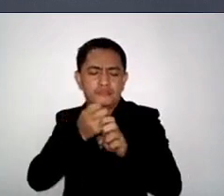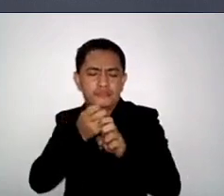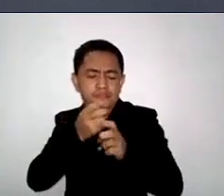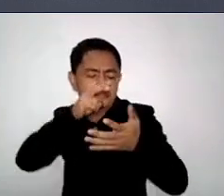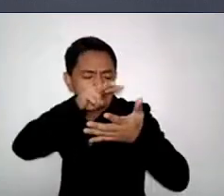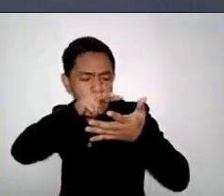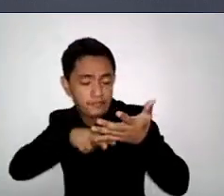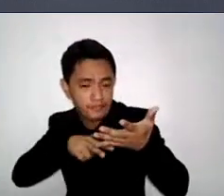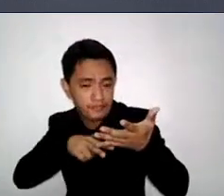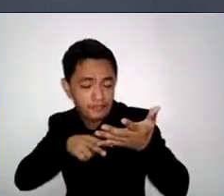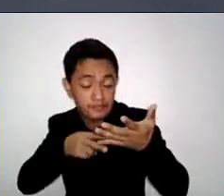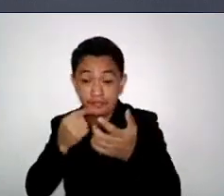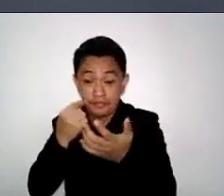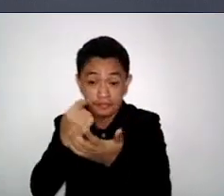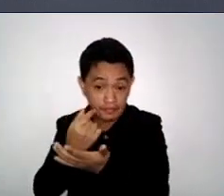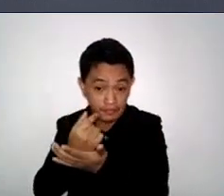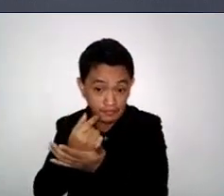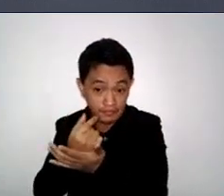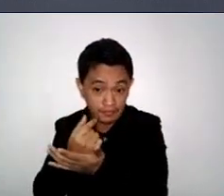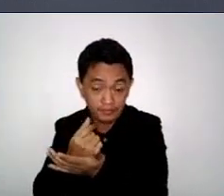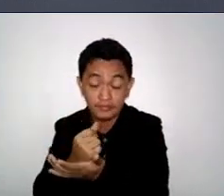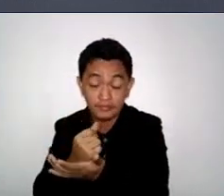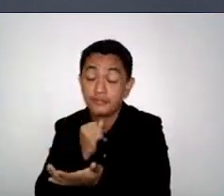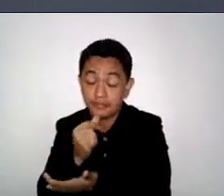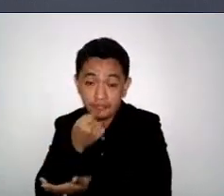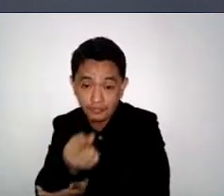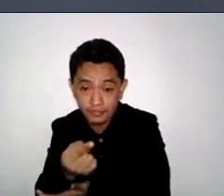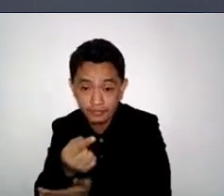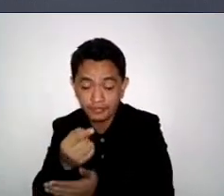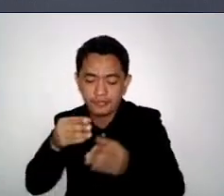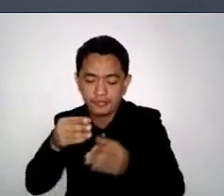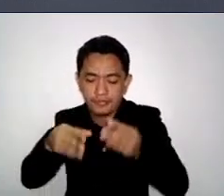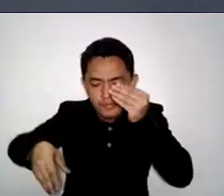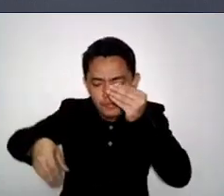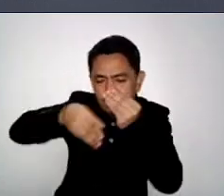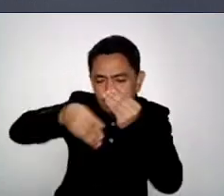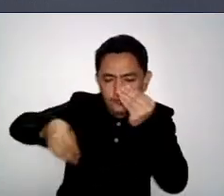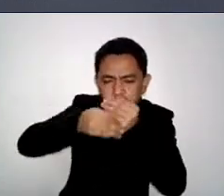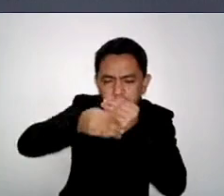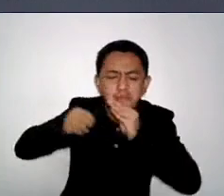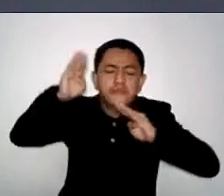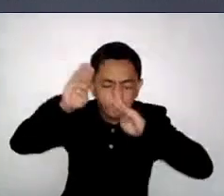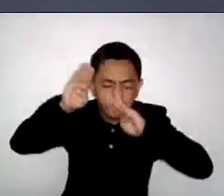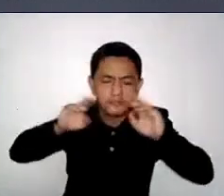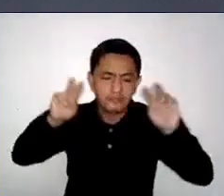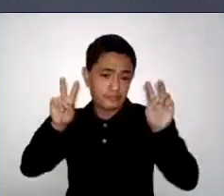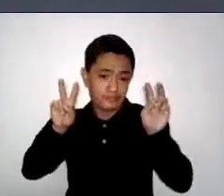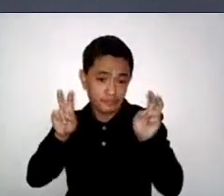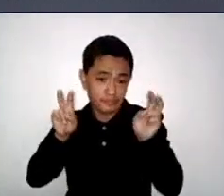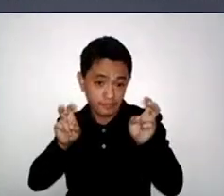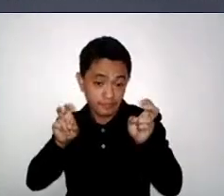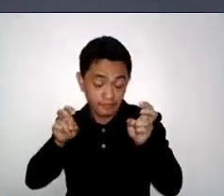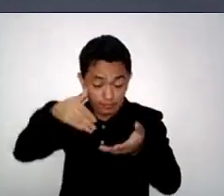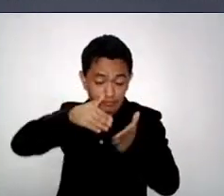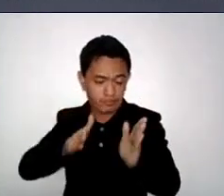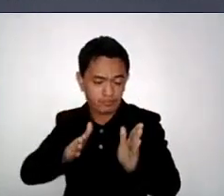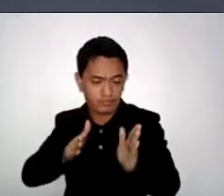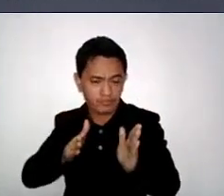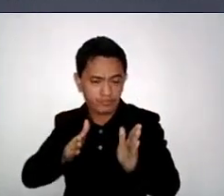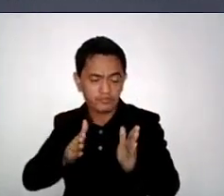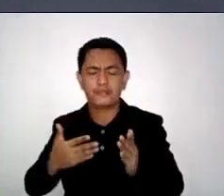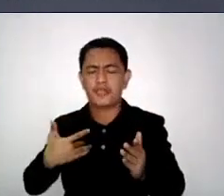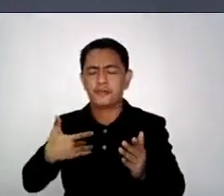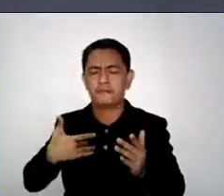levels, not to mention the increasing complexity of the topics, a learner would likely have aversion in reading as